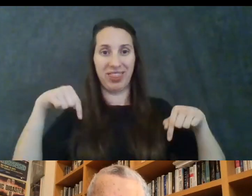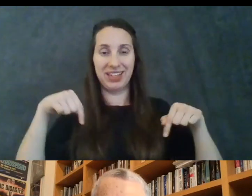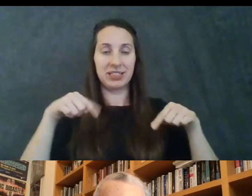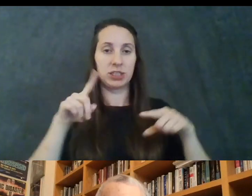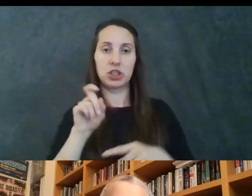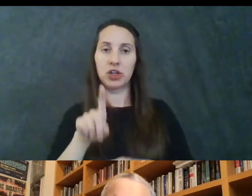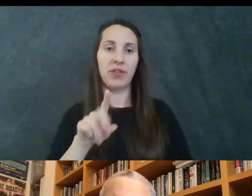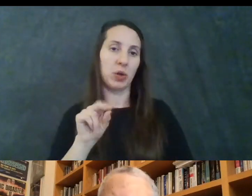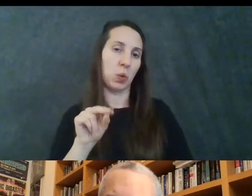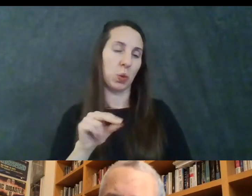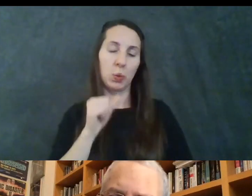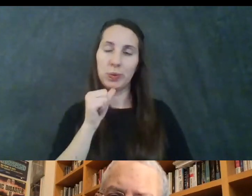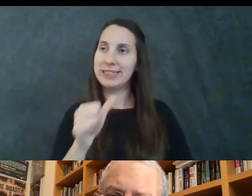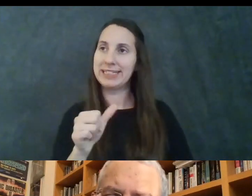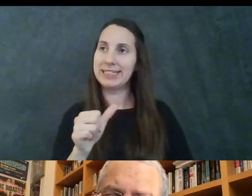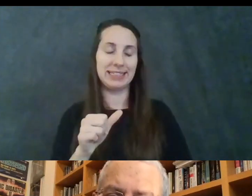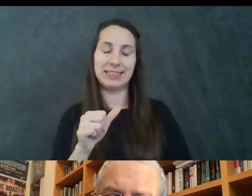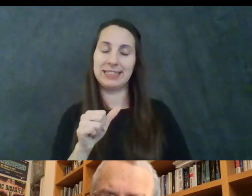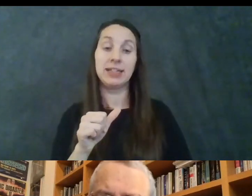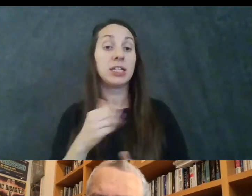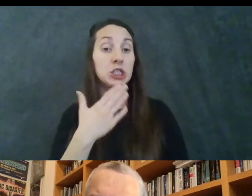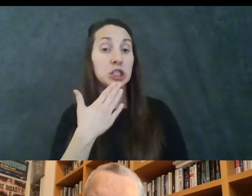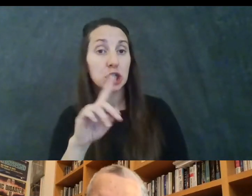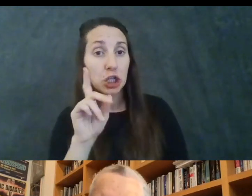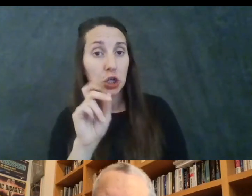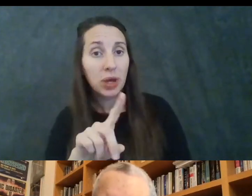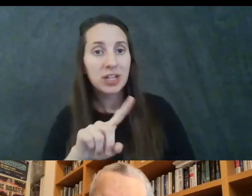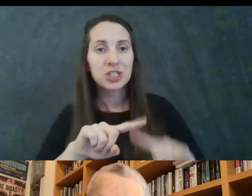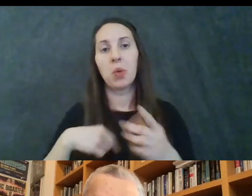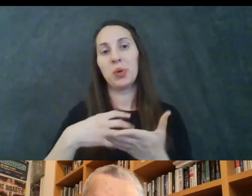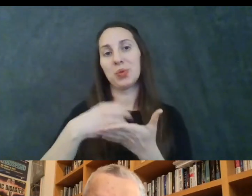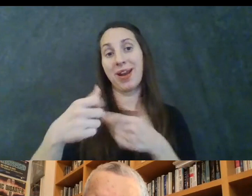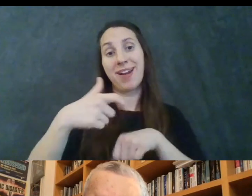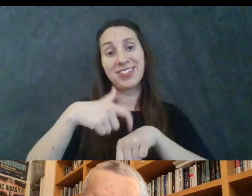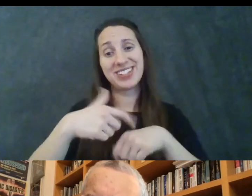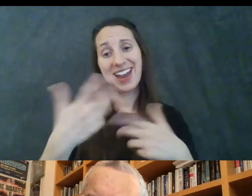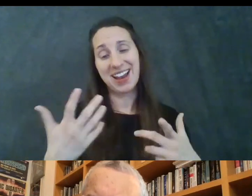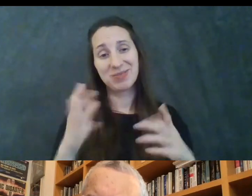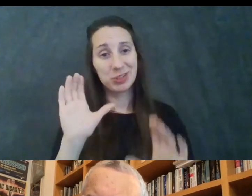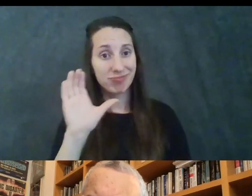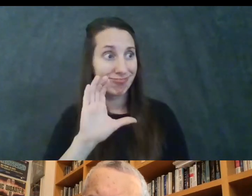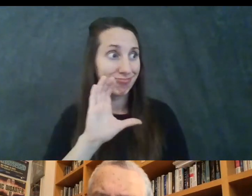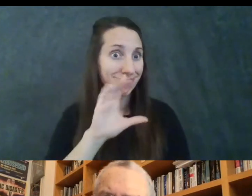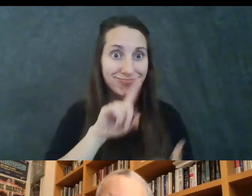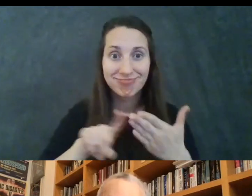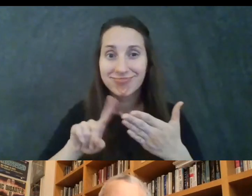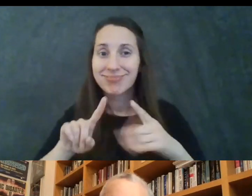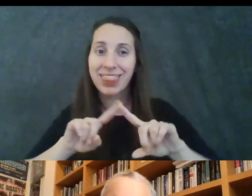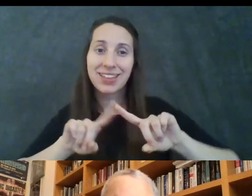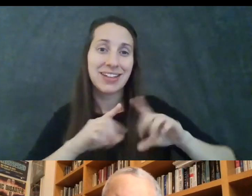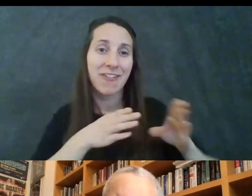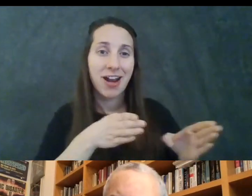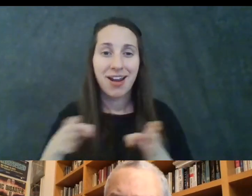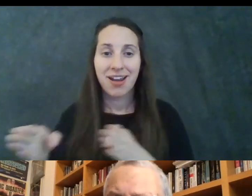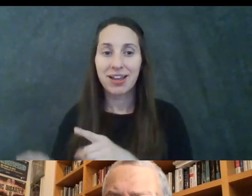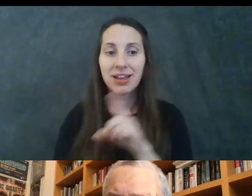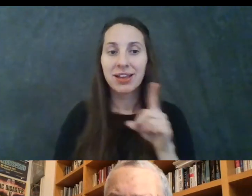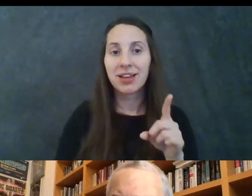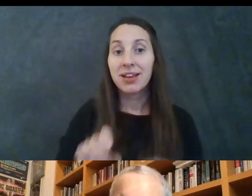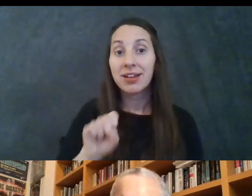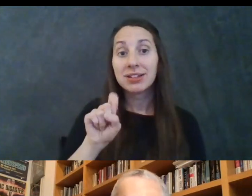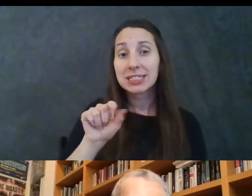survey. It's a good question. We just ran out of time to look at all the different nuances. By the way, Can't do everything all at once.